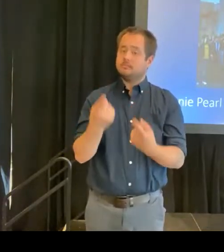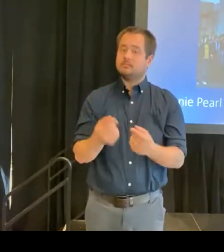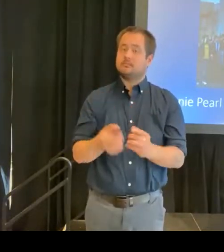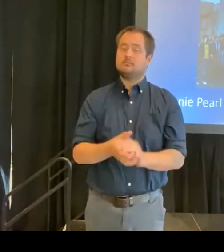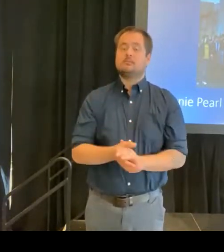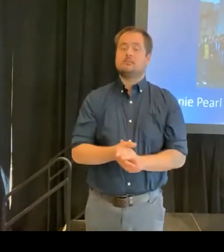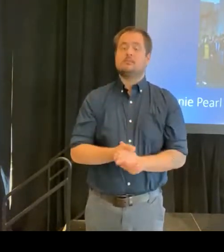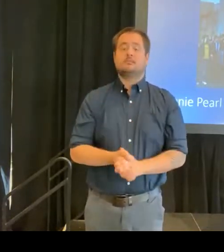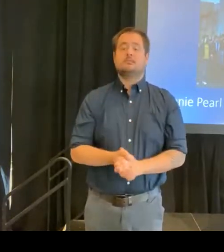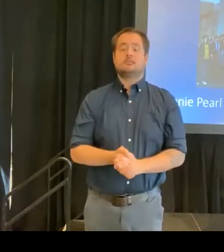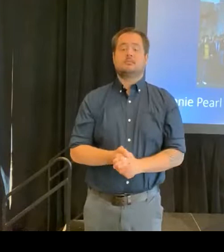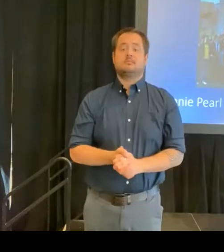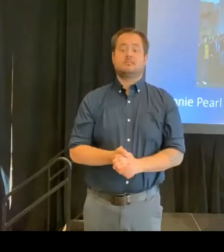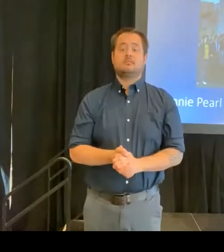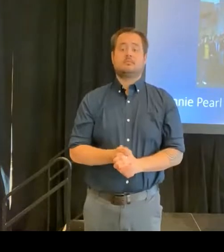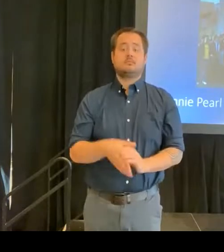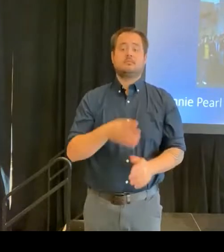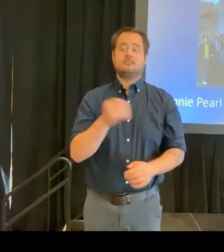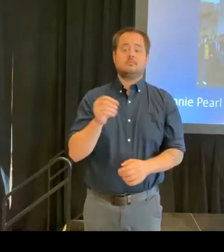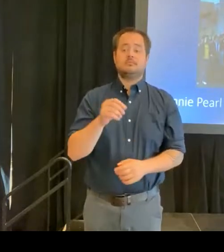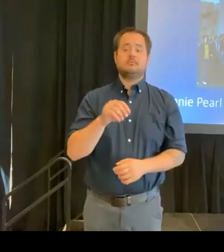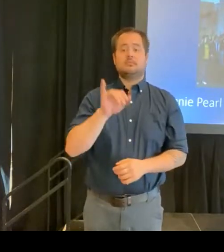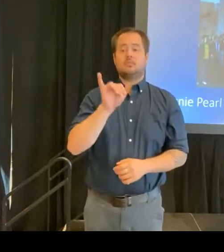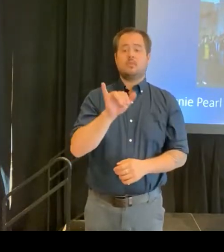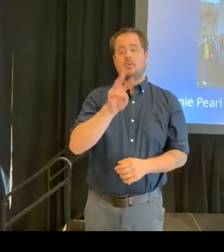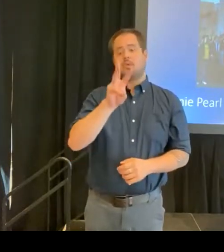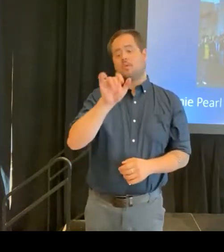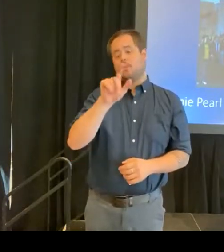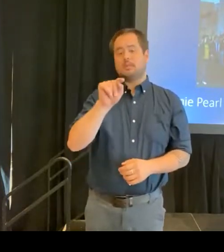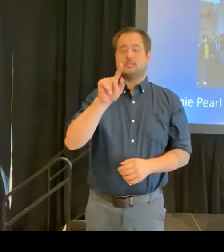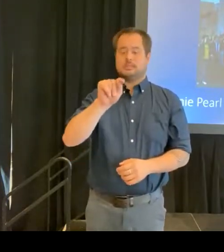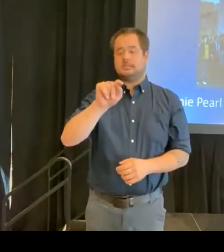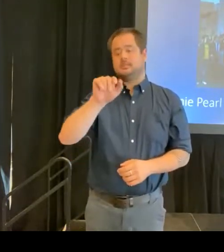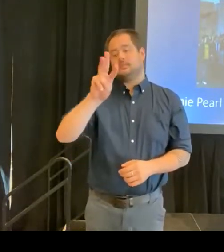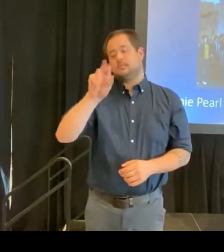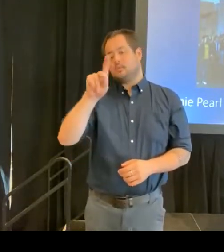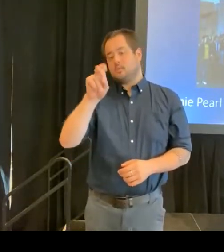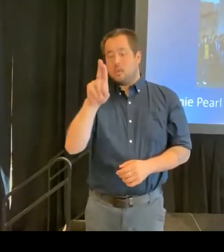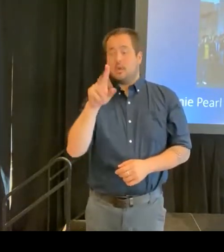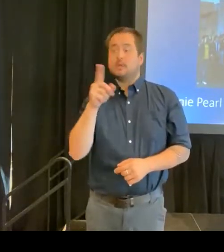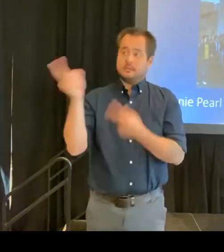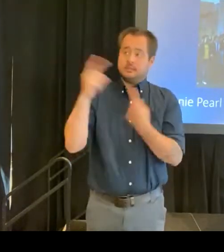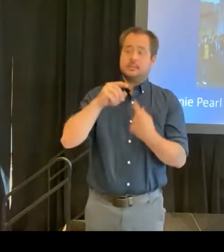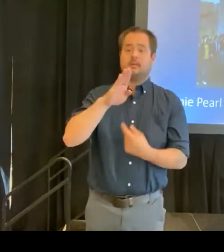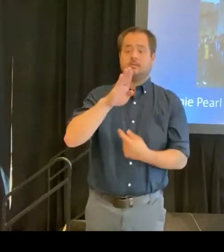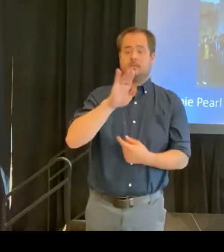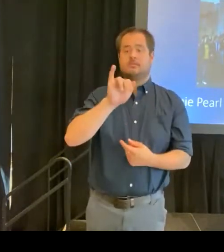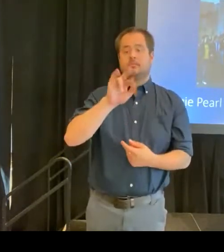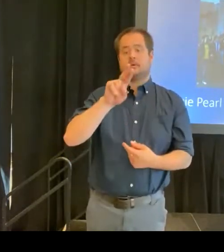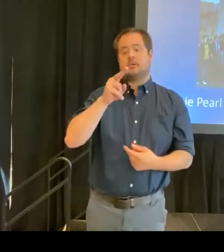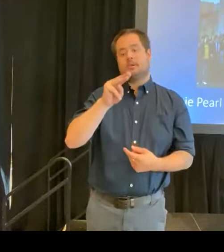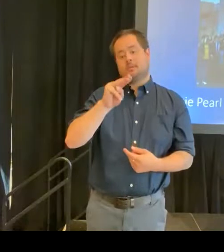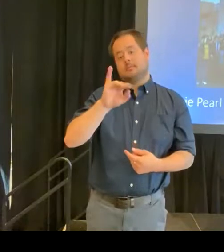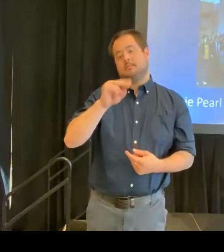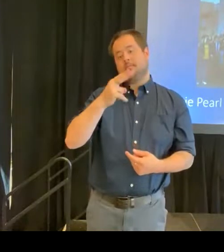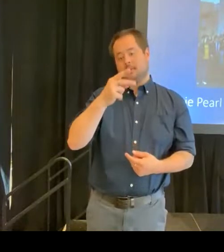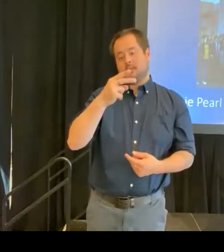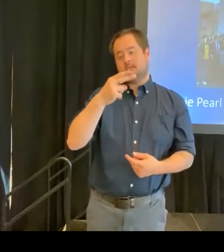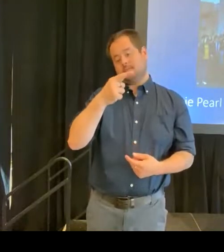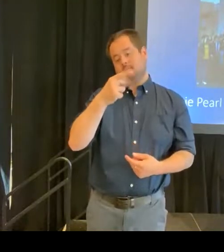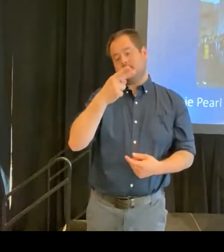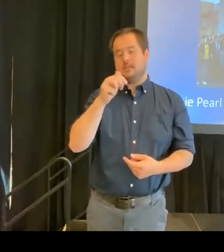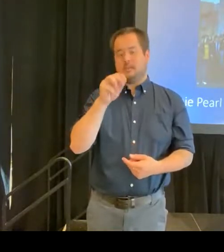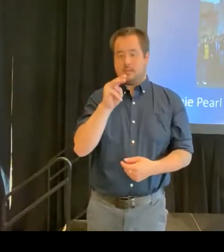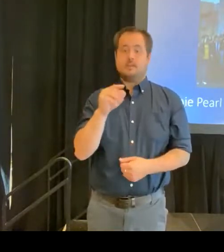And a YT Walker sent me on he was a SL, he came into Birmingham. He sent me on a decoy demonstration. I didn't know